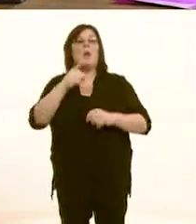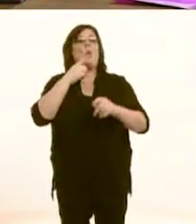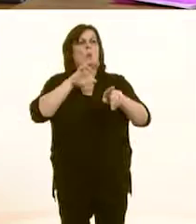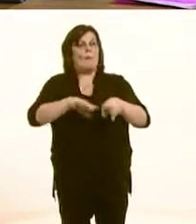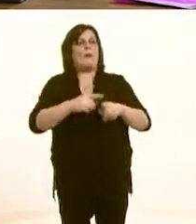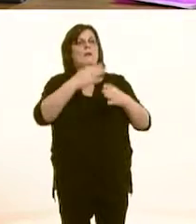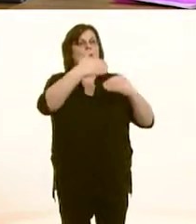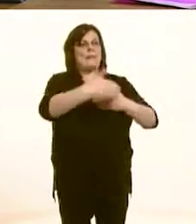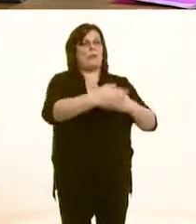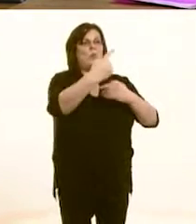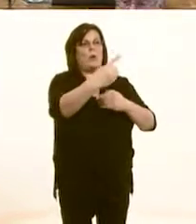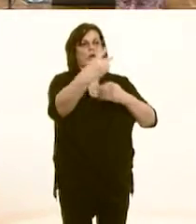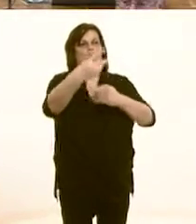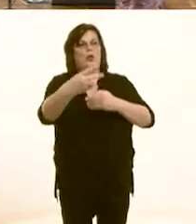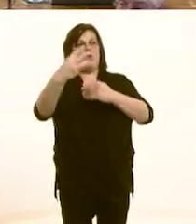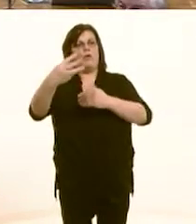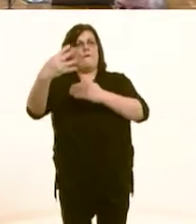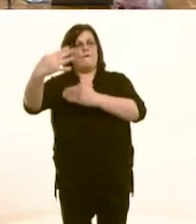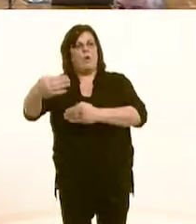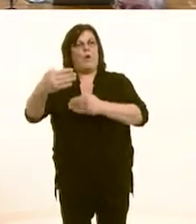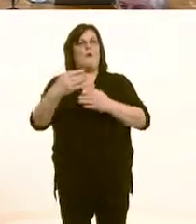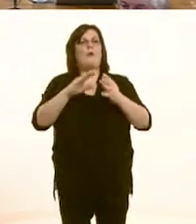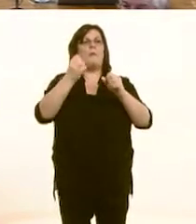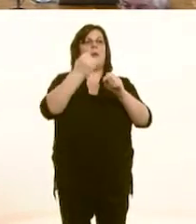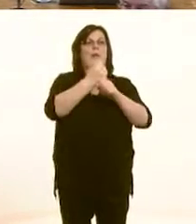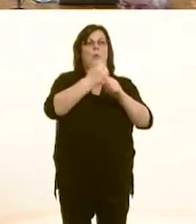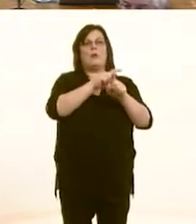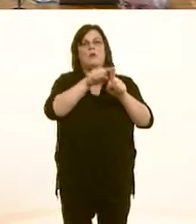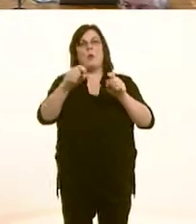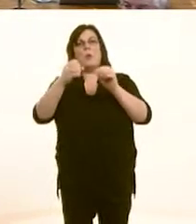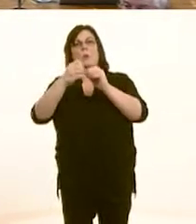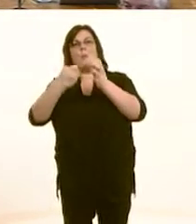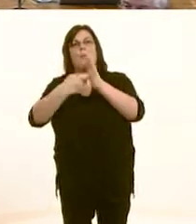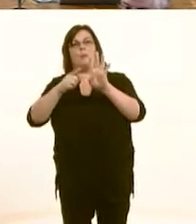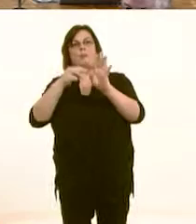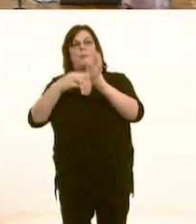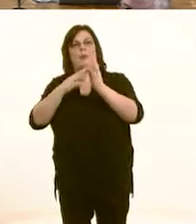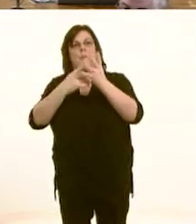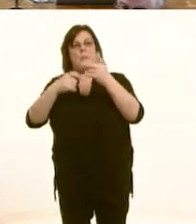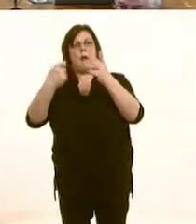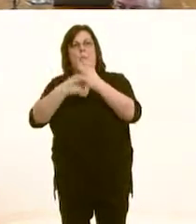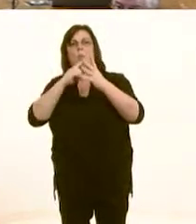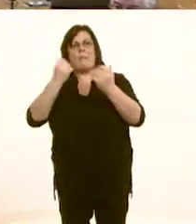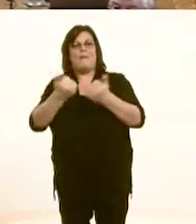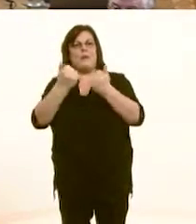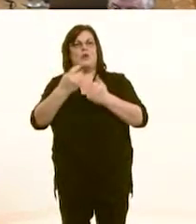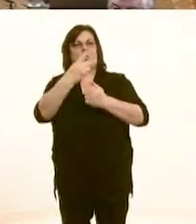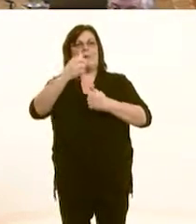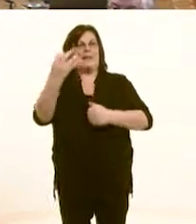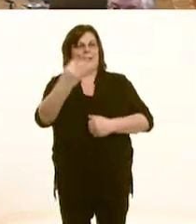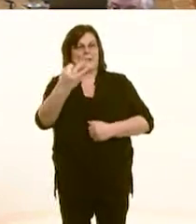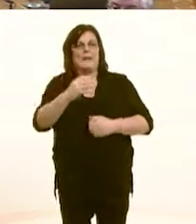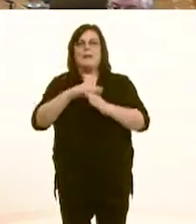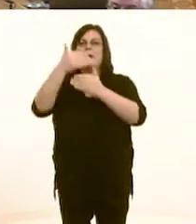and 4. Section 2 between Gilwern and Bryn Mawr is on site. That will be completed by 2018. The final two, section